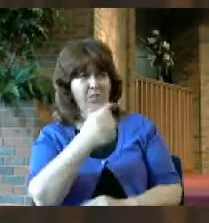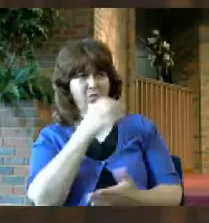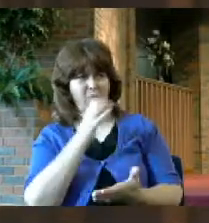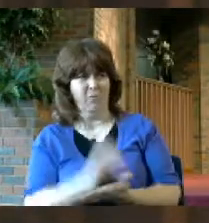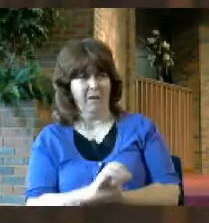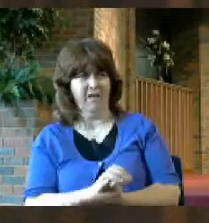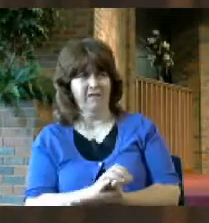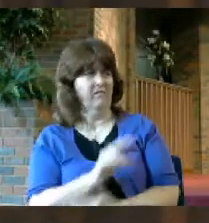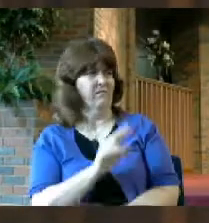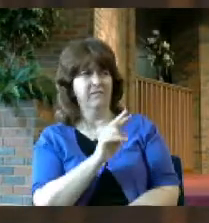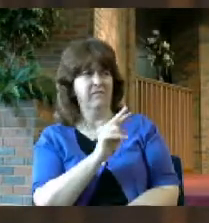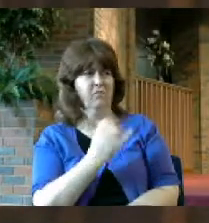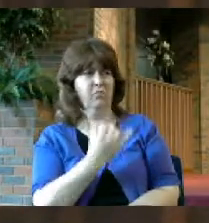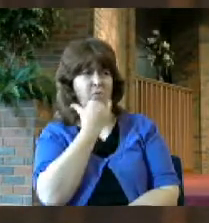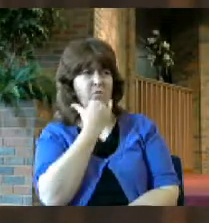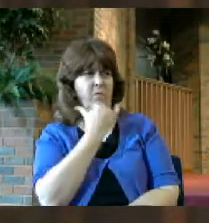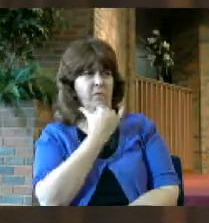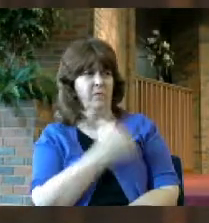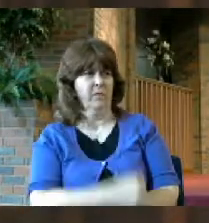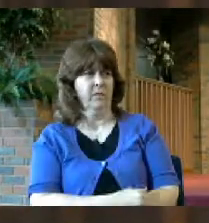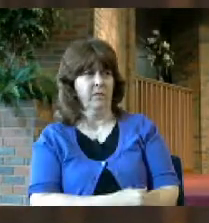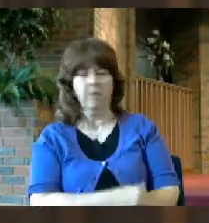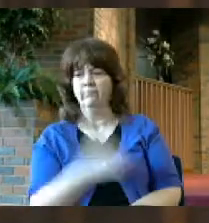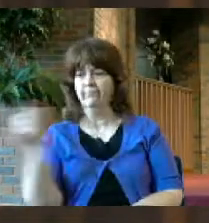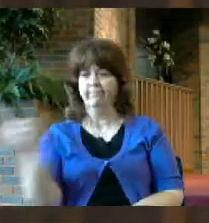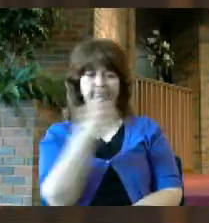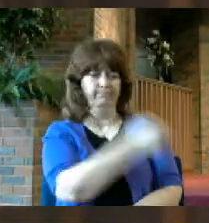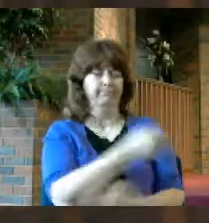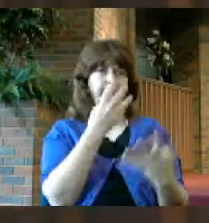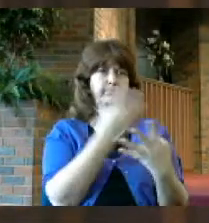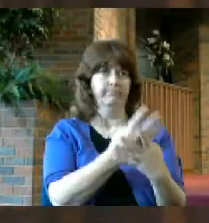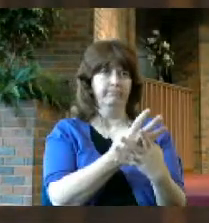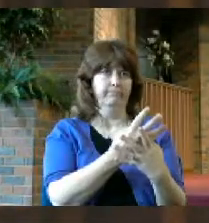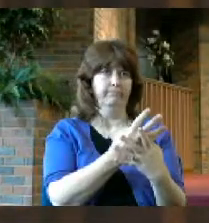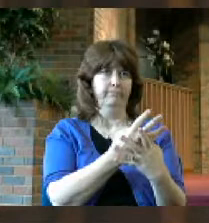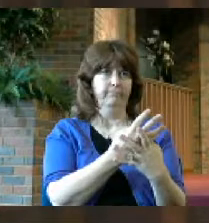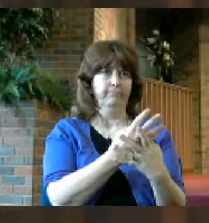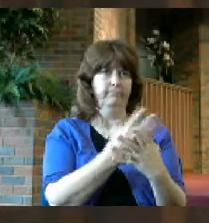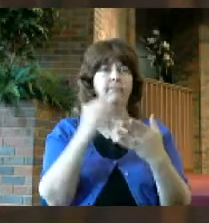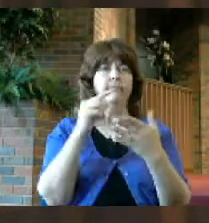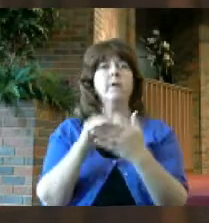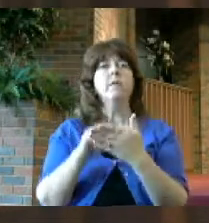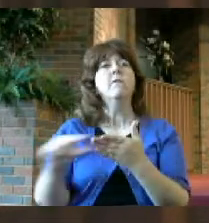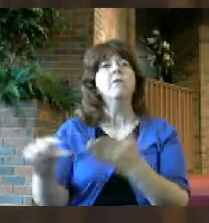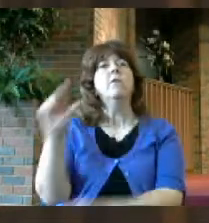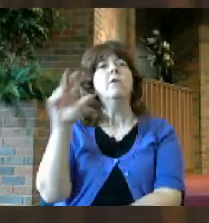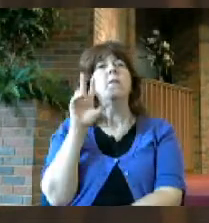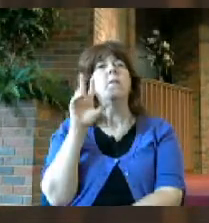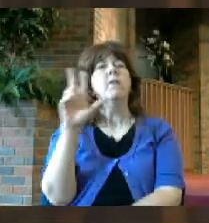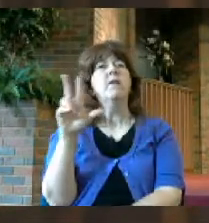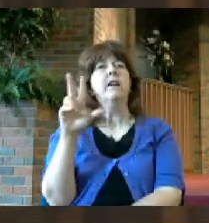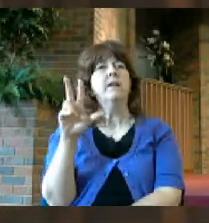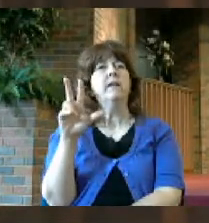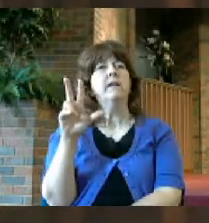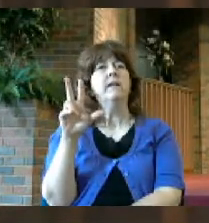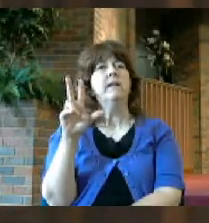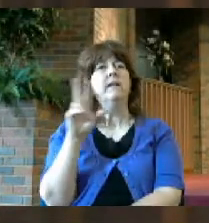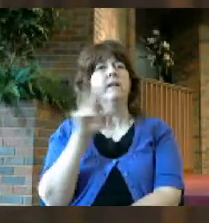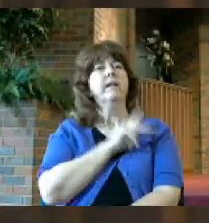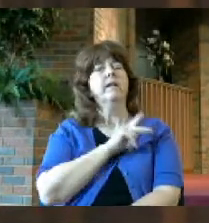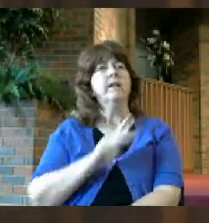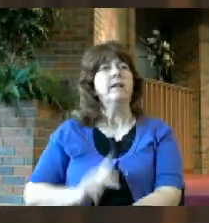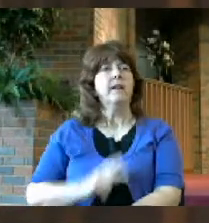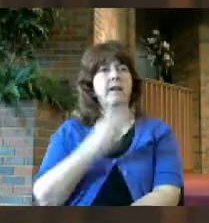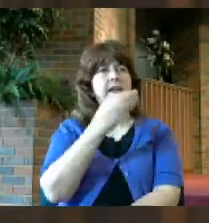Read verse 4, 3 and 4. Verse 3, "For Herod had laid hold of John and bound him and put